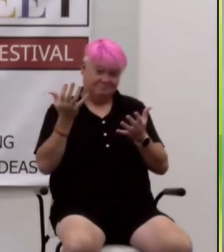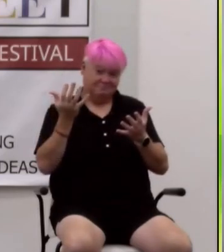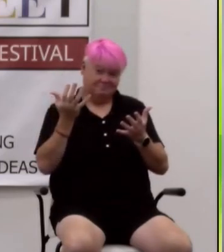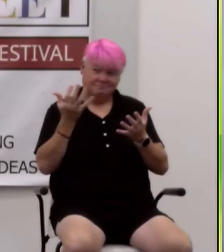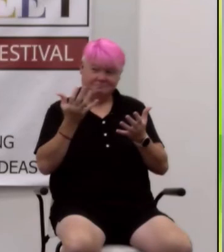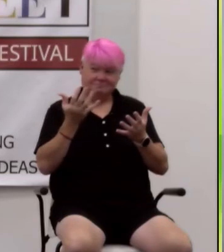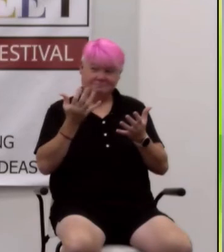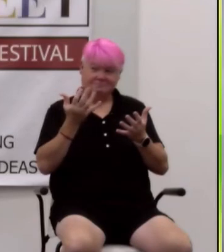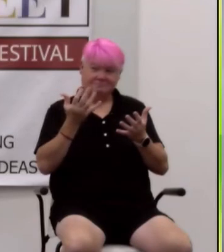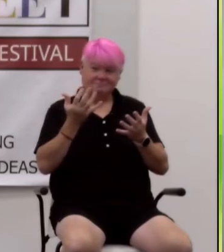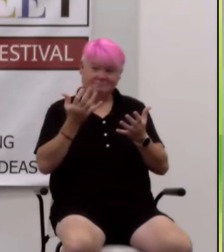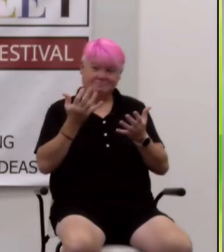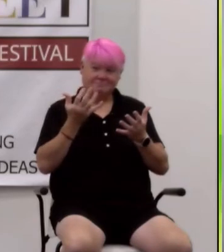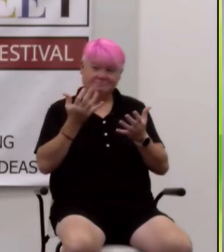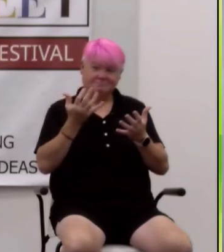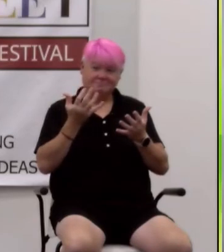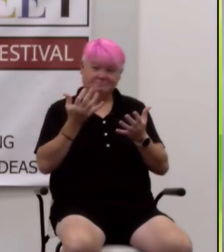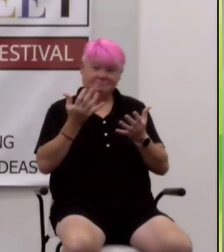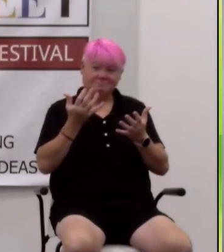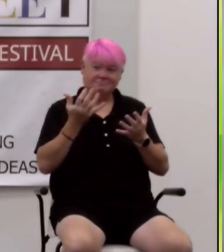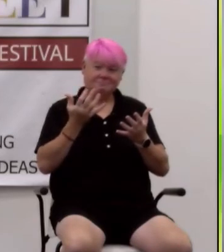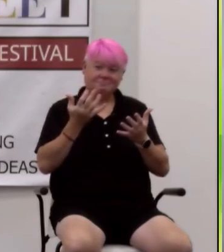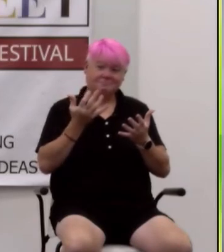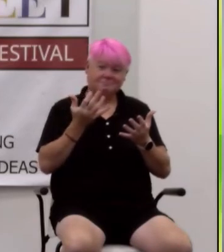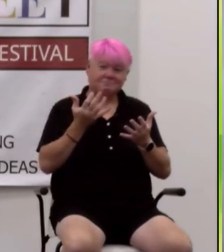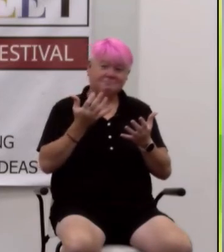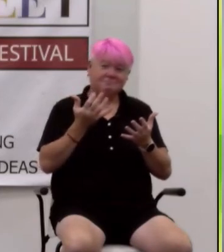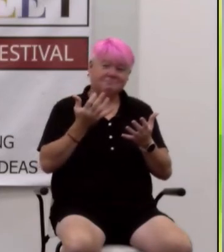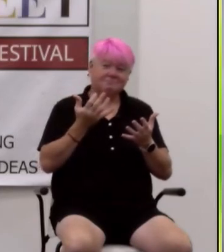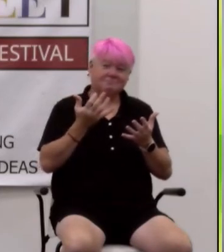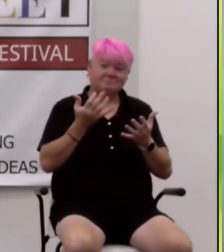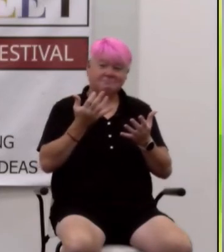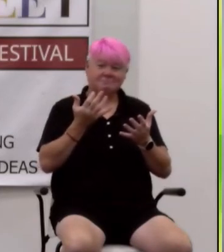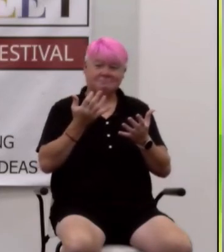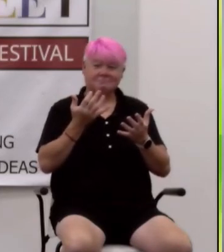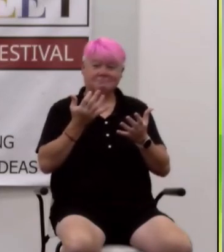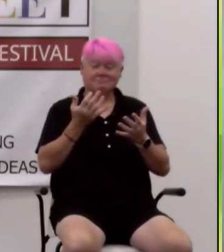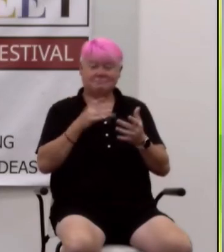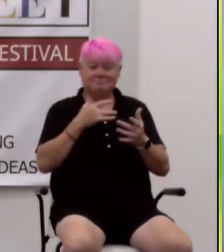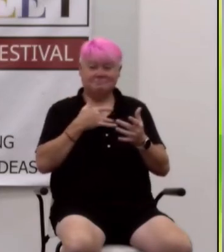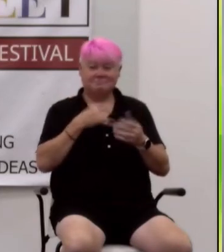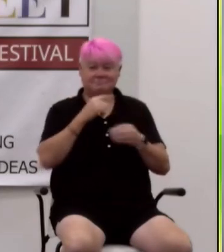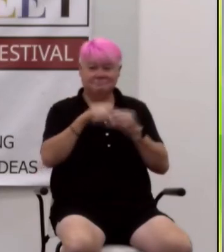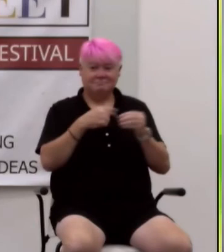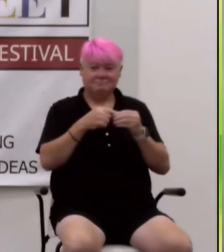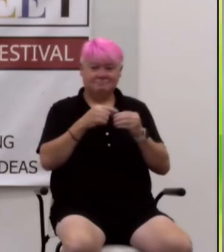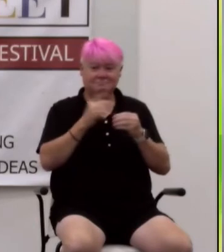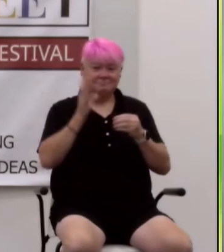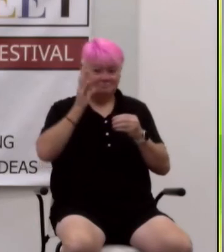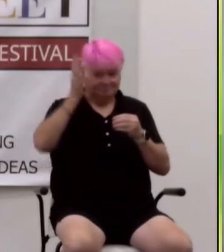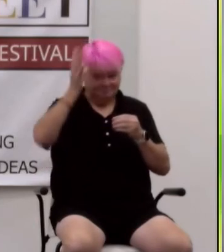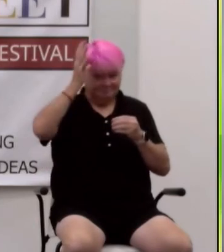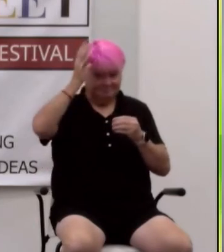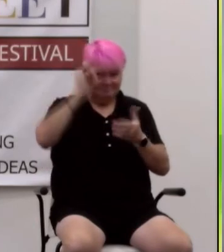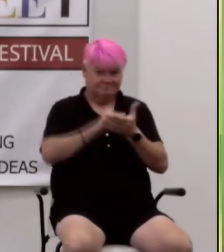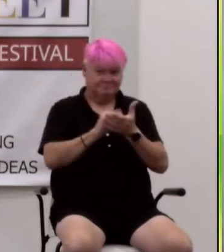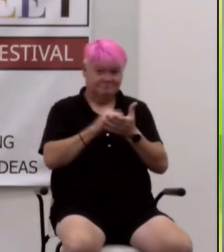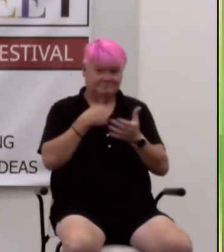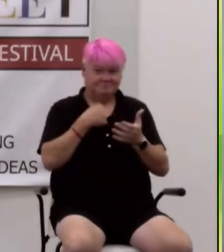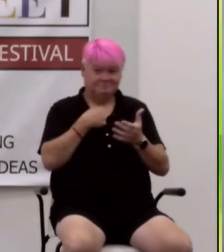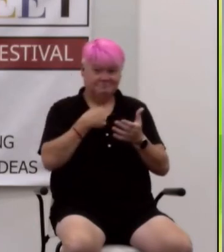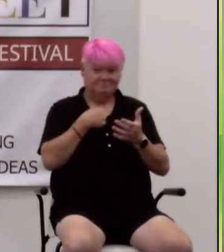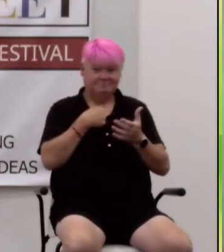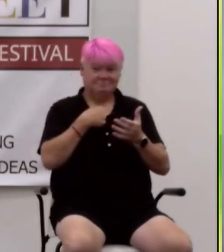how can I put this? His intense feelings about his parents that's me. So,